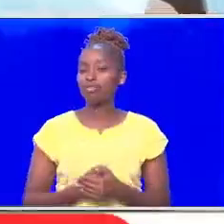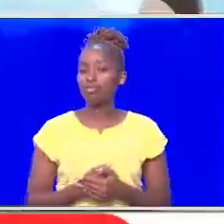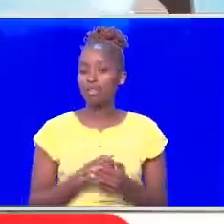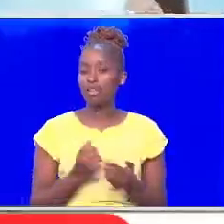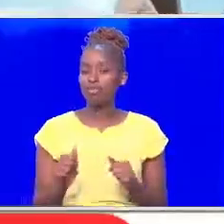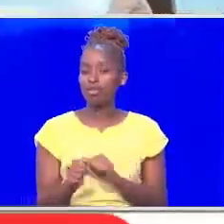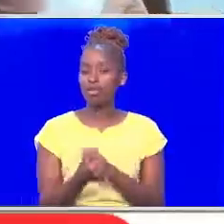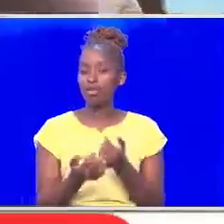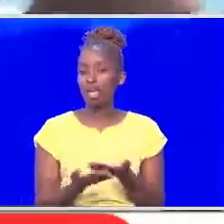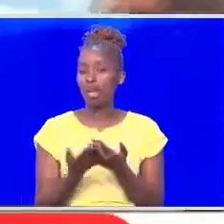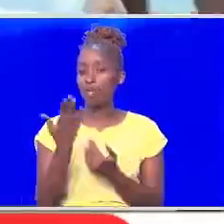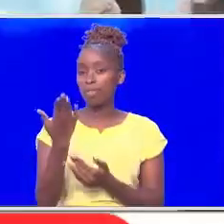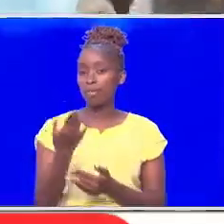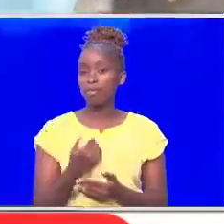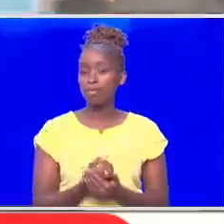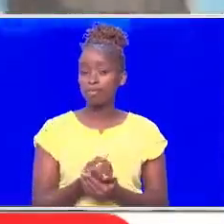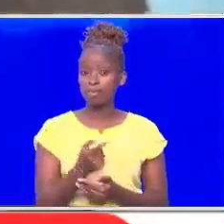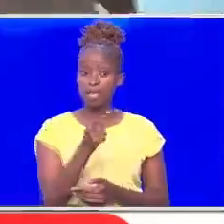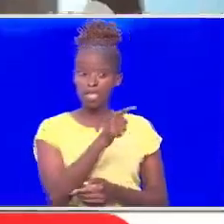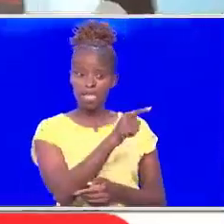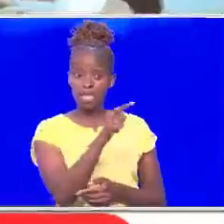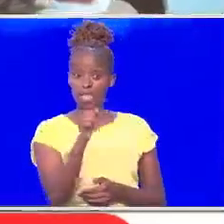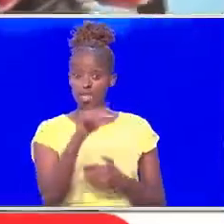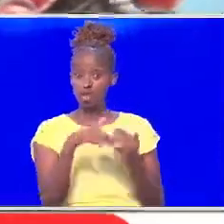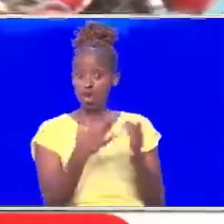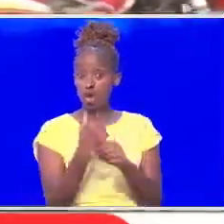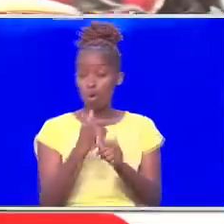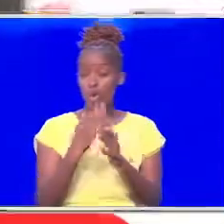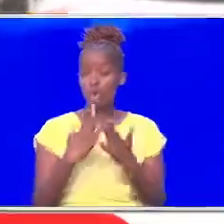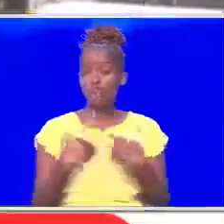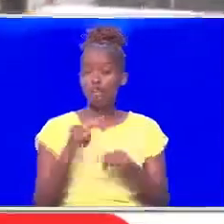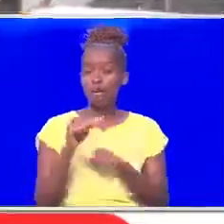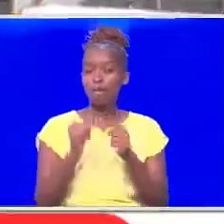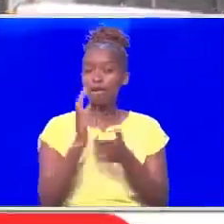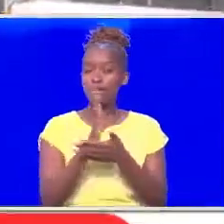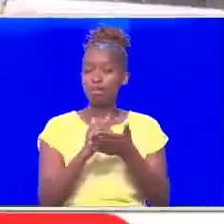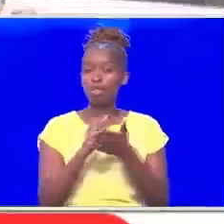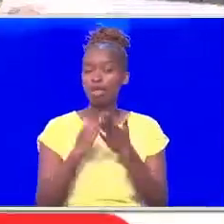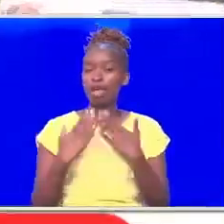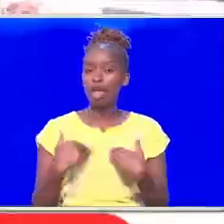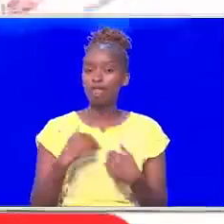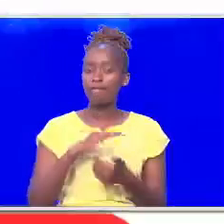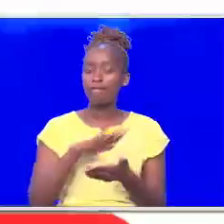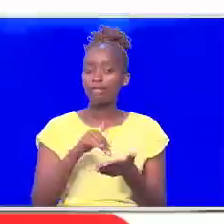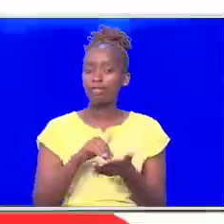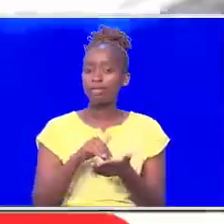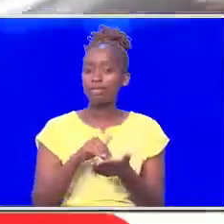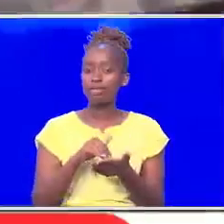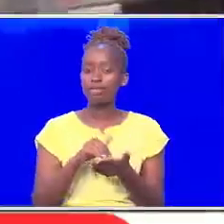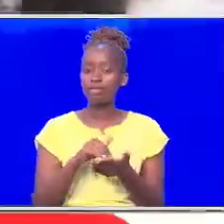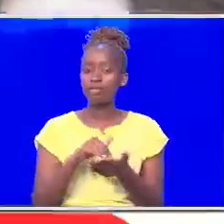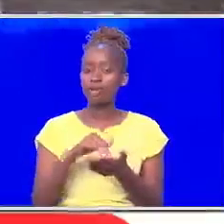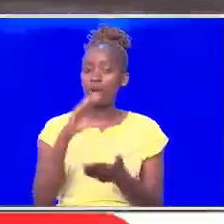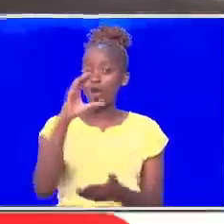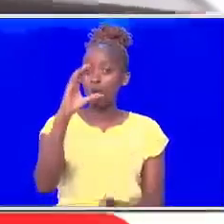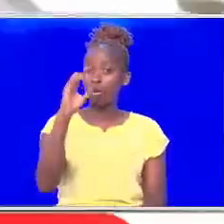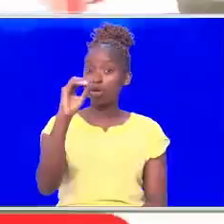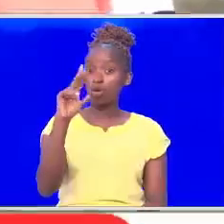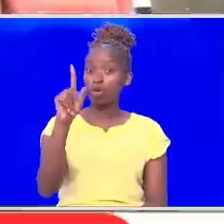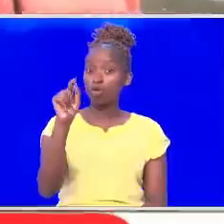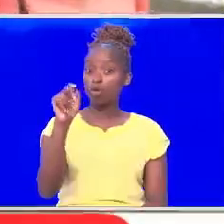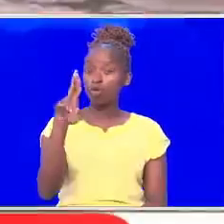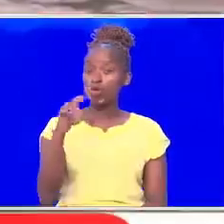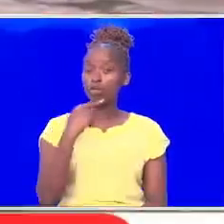are pointing a finger of blame to the Central Organization of Trade Union Secretary General, Francis Atwoli, for not standing up for